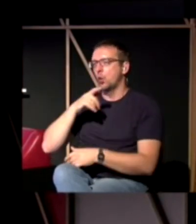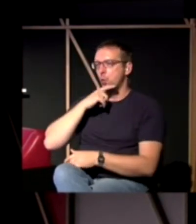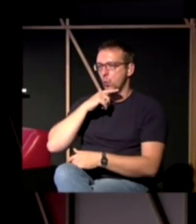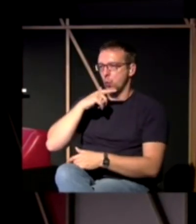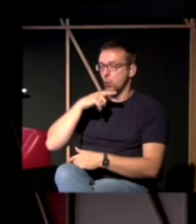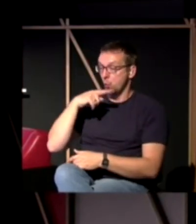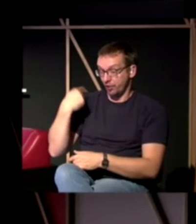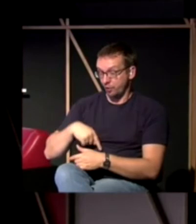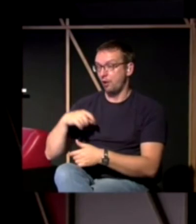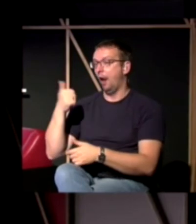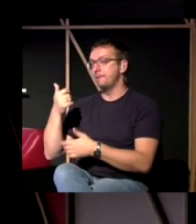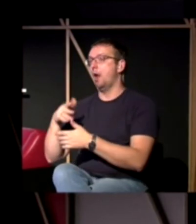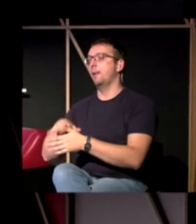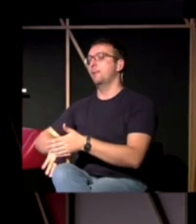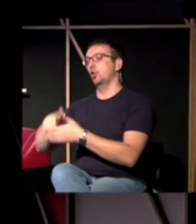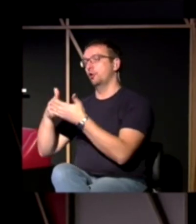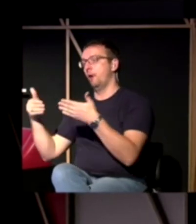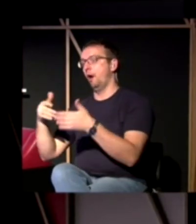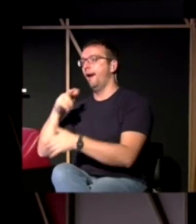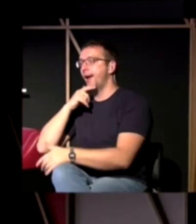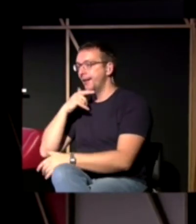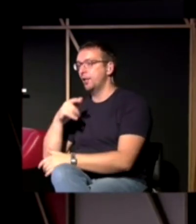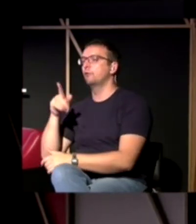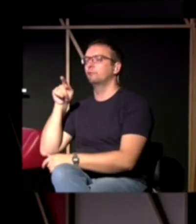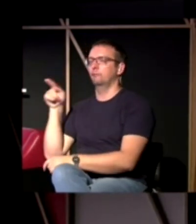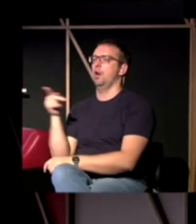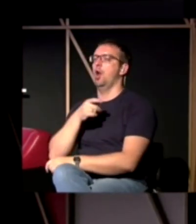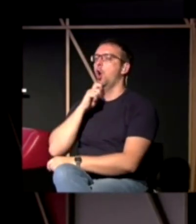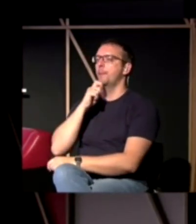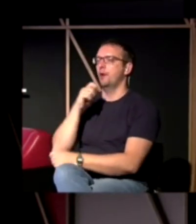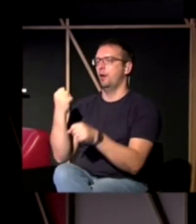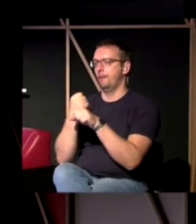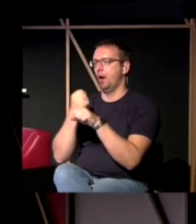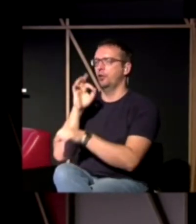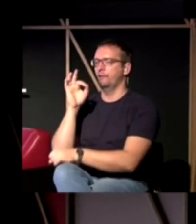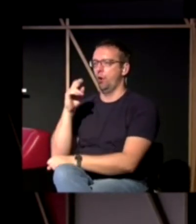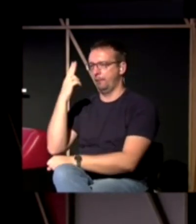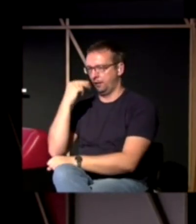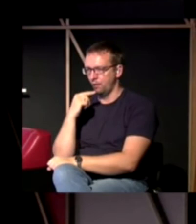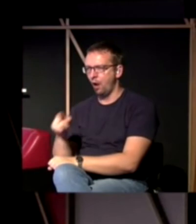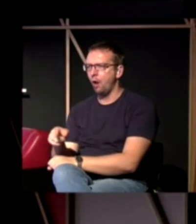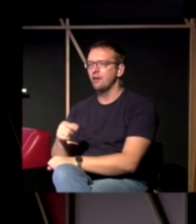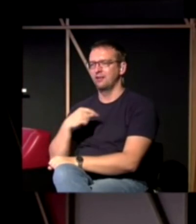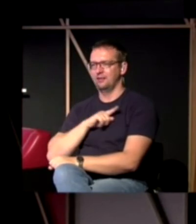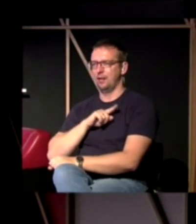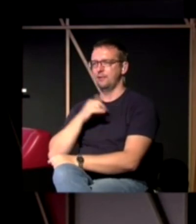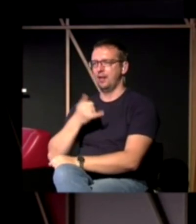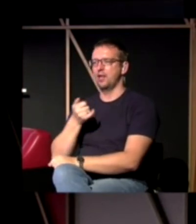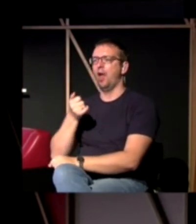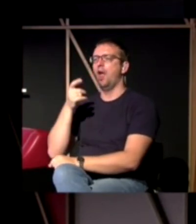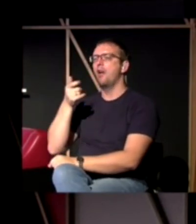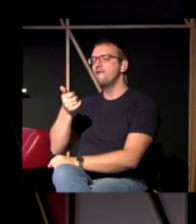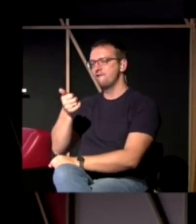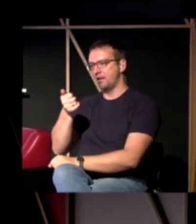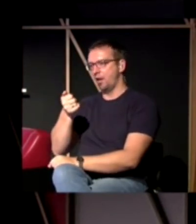for TV. I'm now a TV presenter, but before it I worked 8 years as a radio commentator and organized